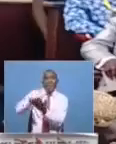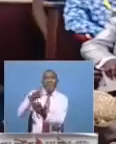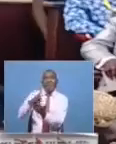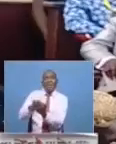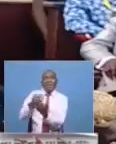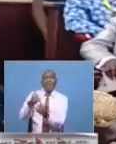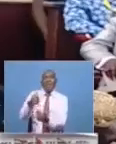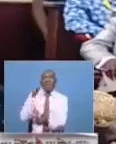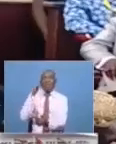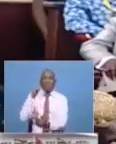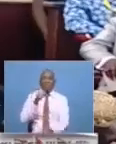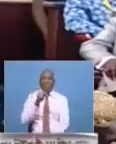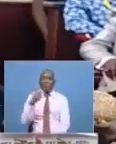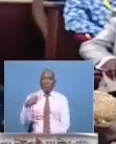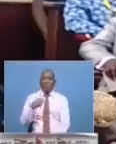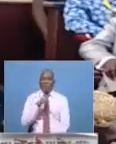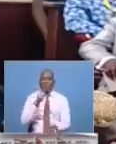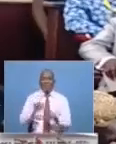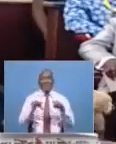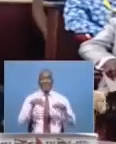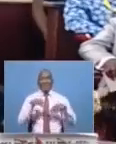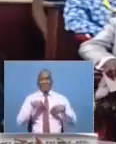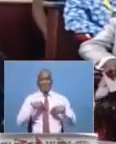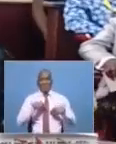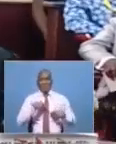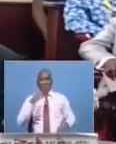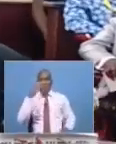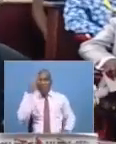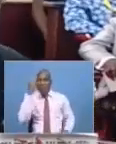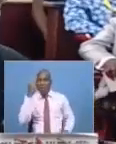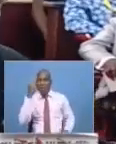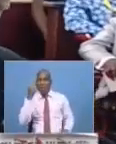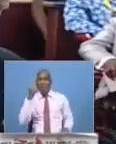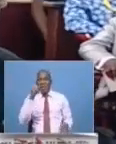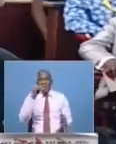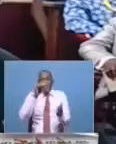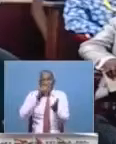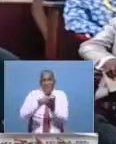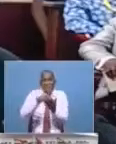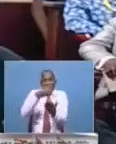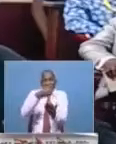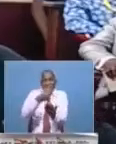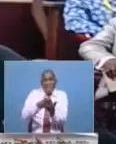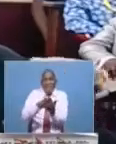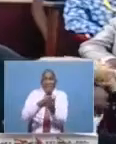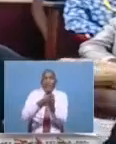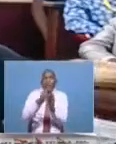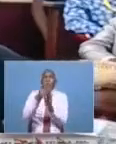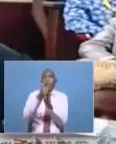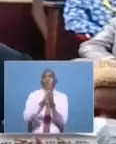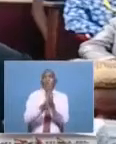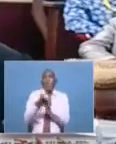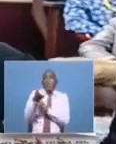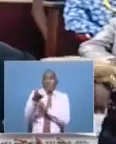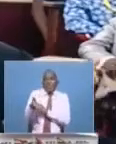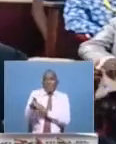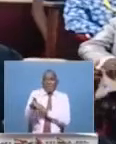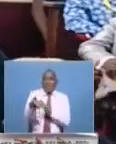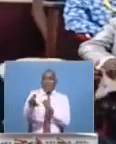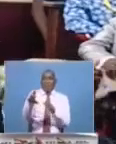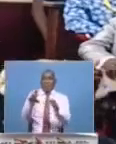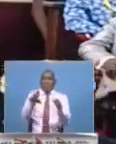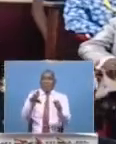We cannot treat them lightly because the Evidence Act is clear